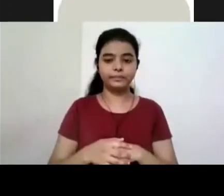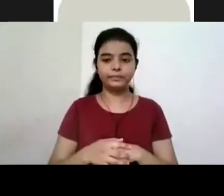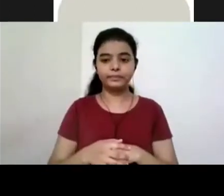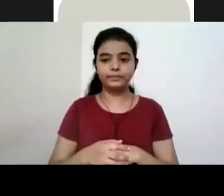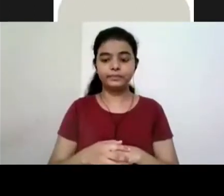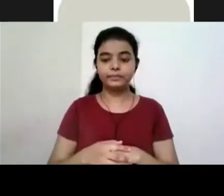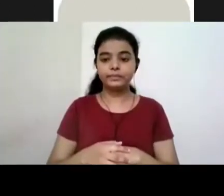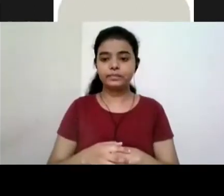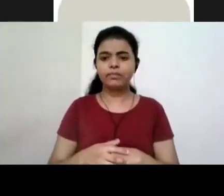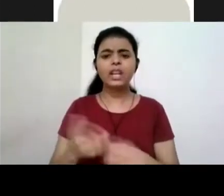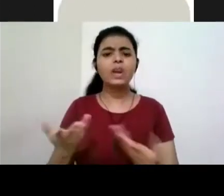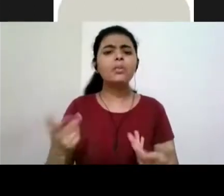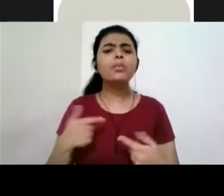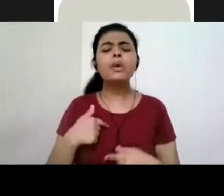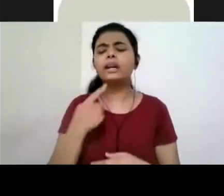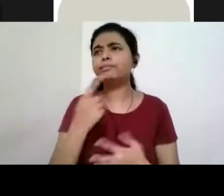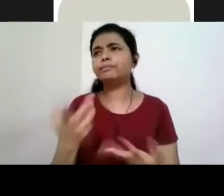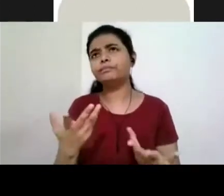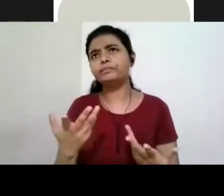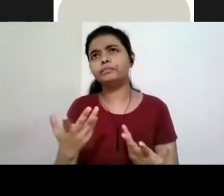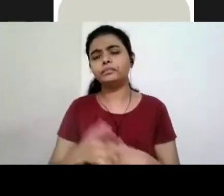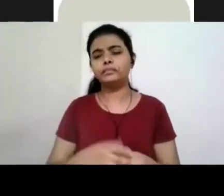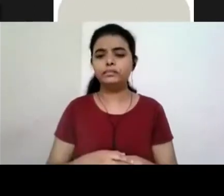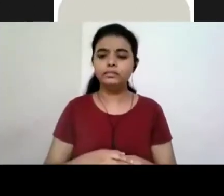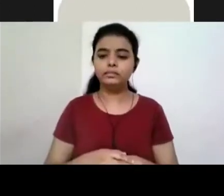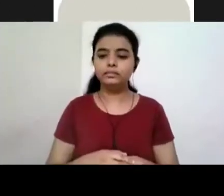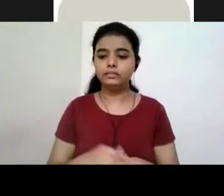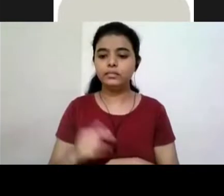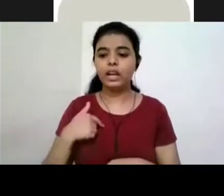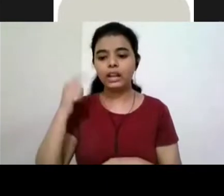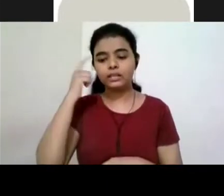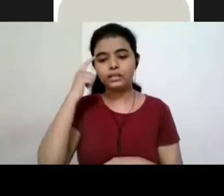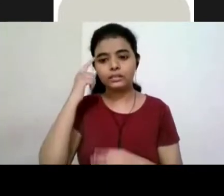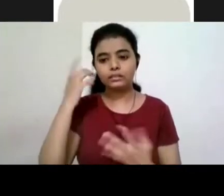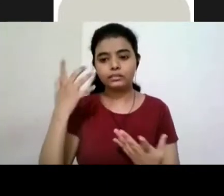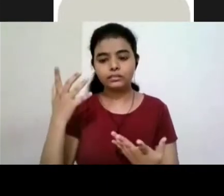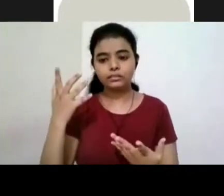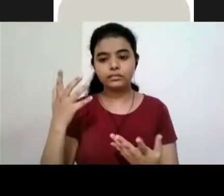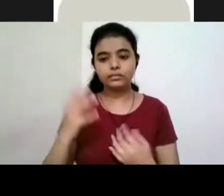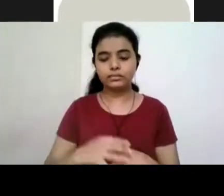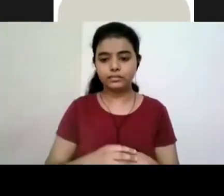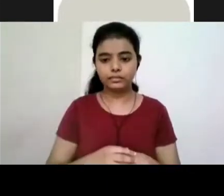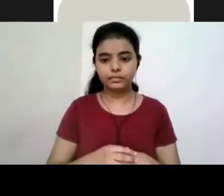And why am I sort of like, I think we've been, whether it is the